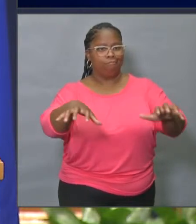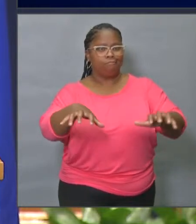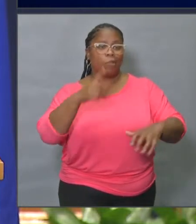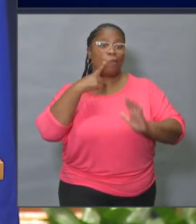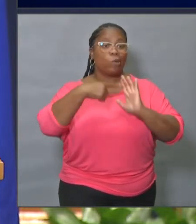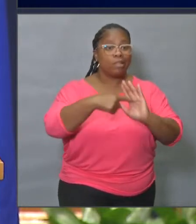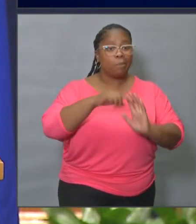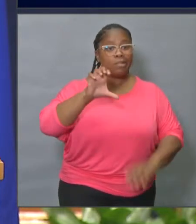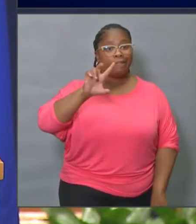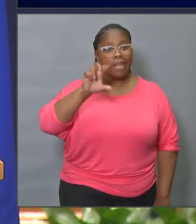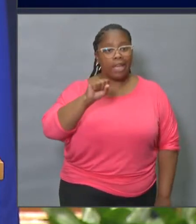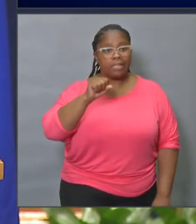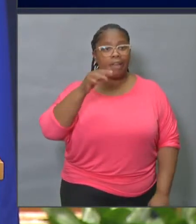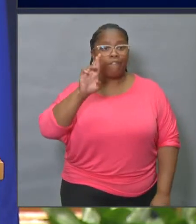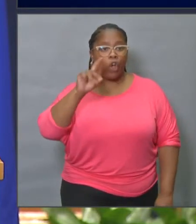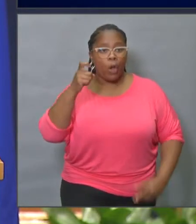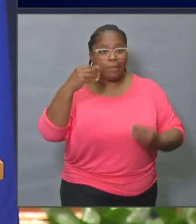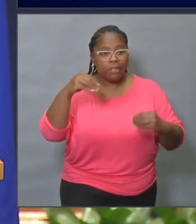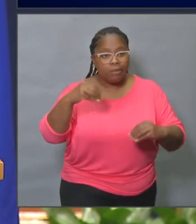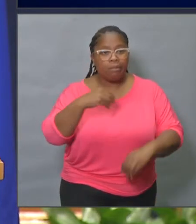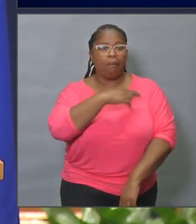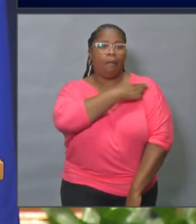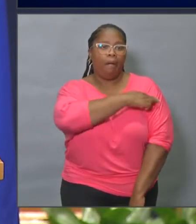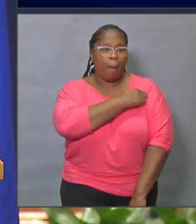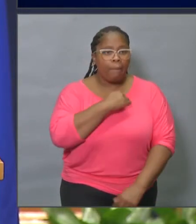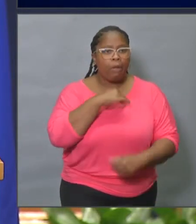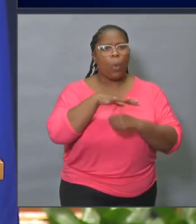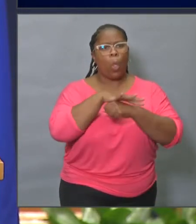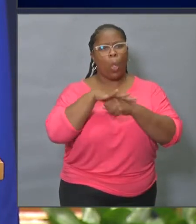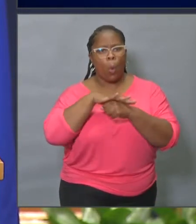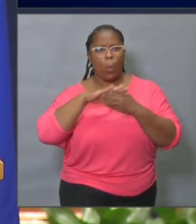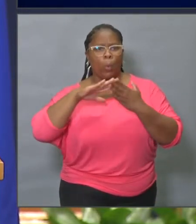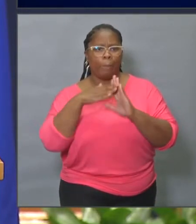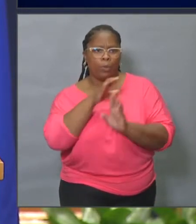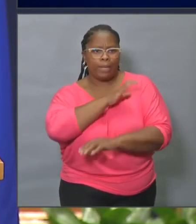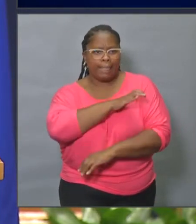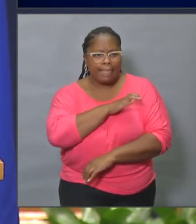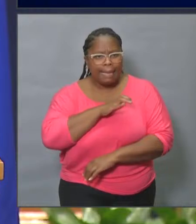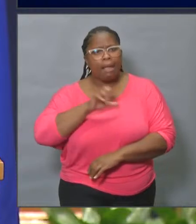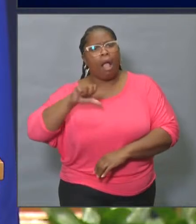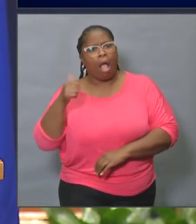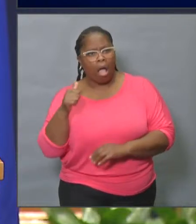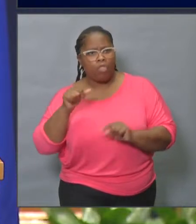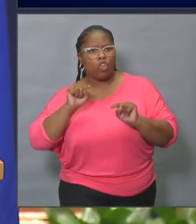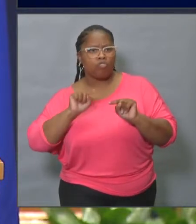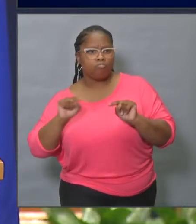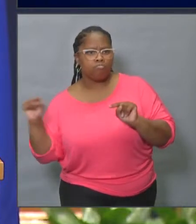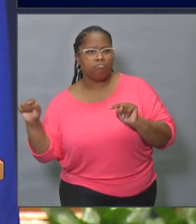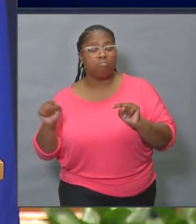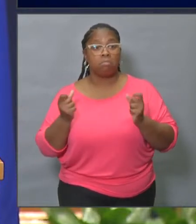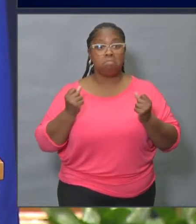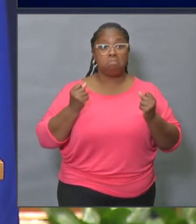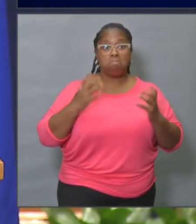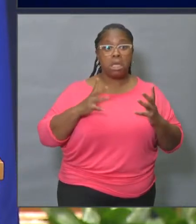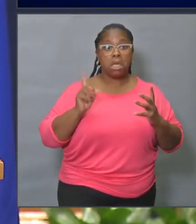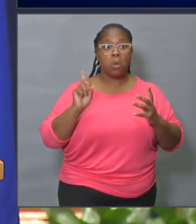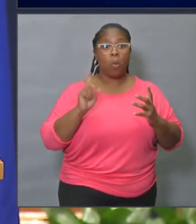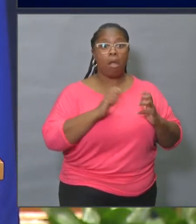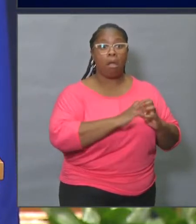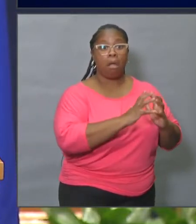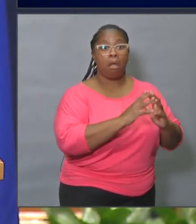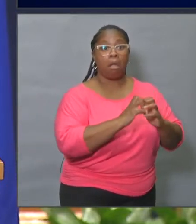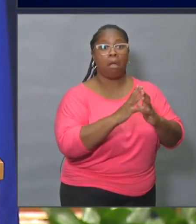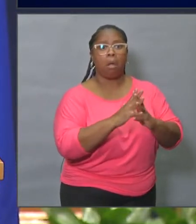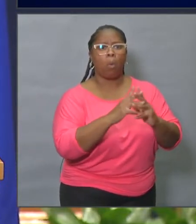CVS pharmacies, hospitals, local community clinics, and other community sites, and many have been located on